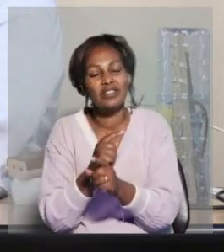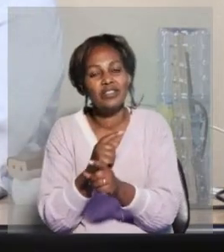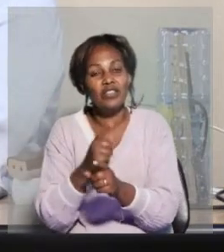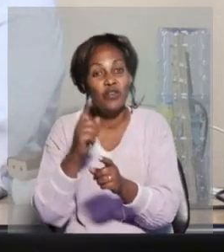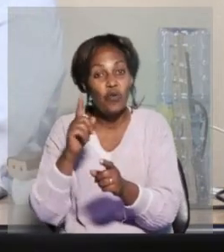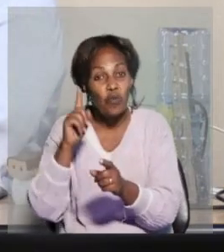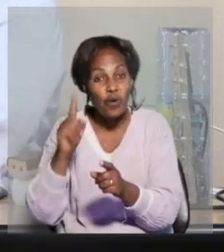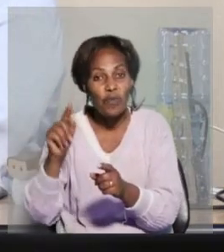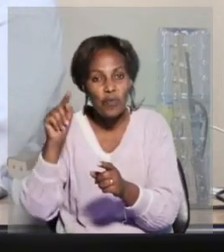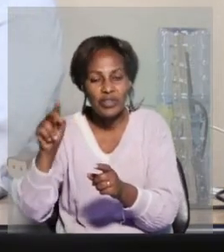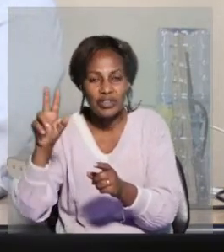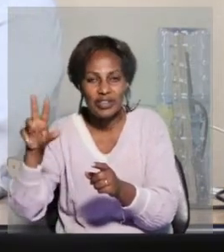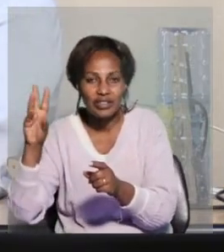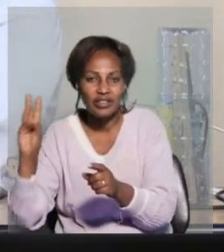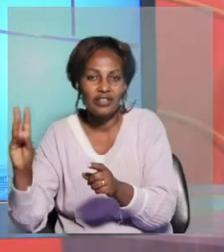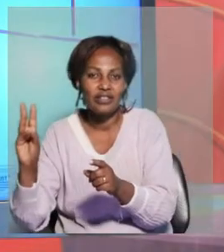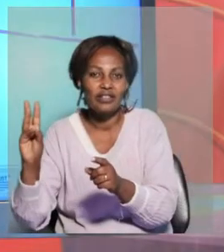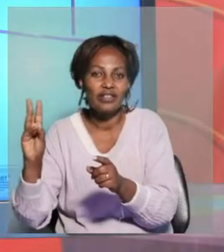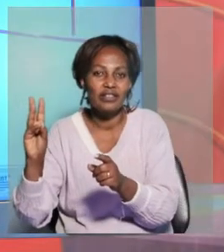1.36.